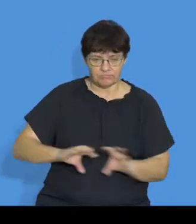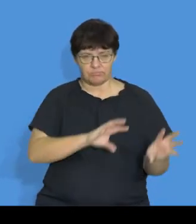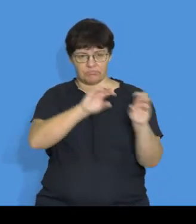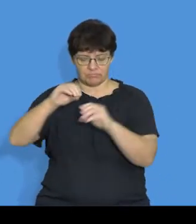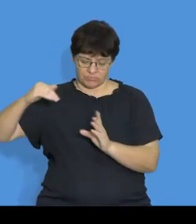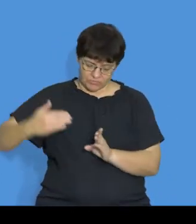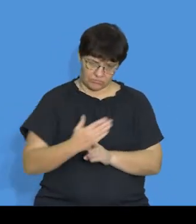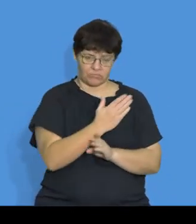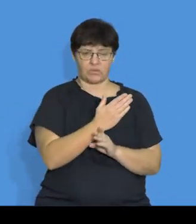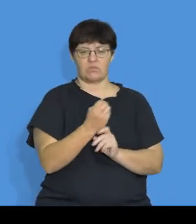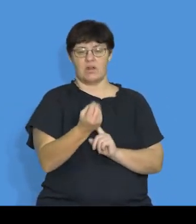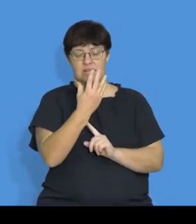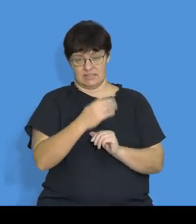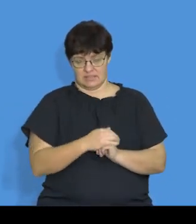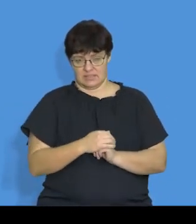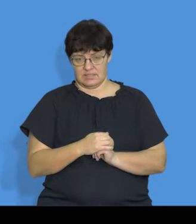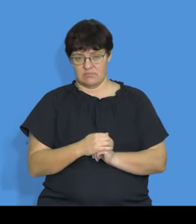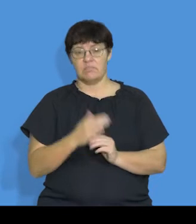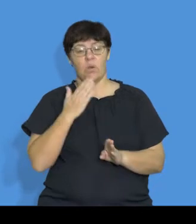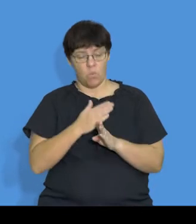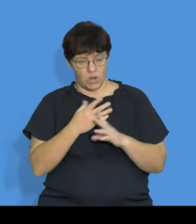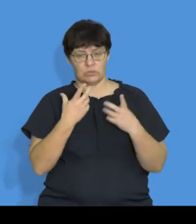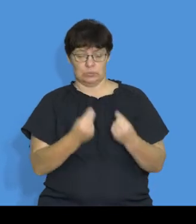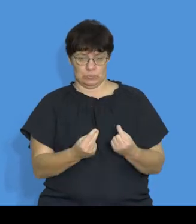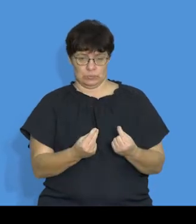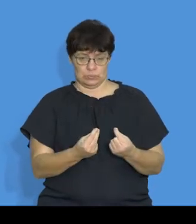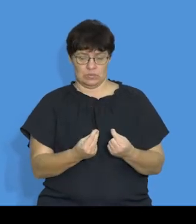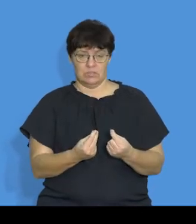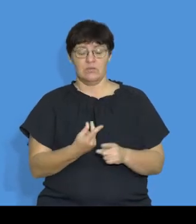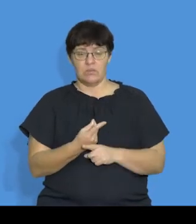light bulb in the external circuit, there is work that is done. While